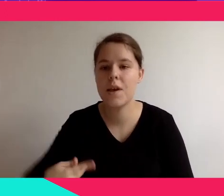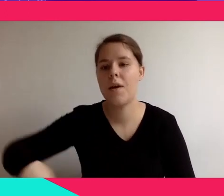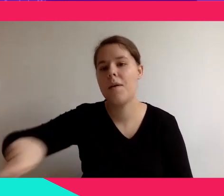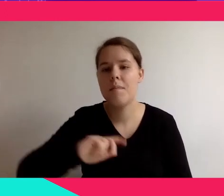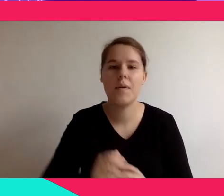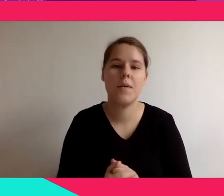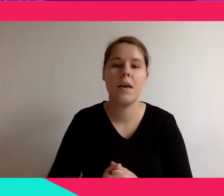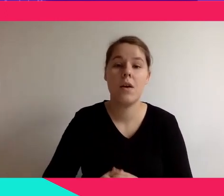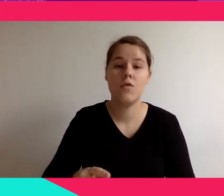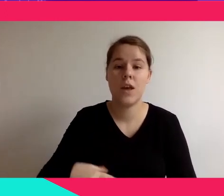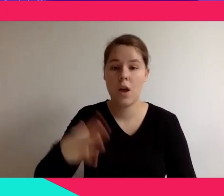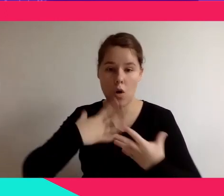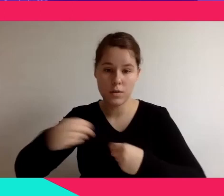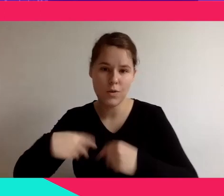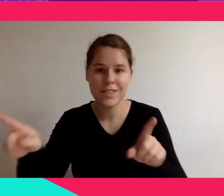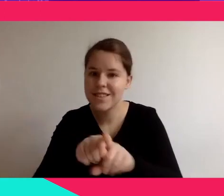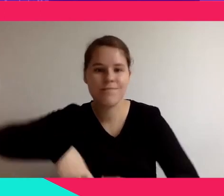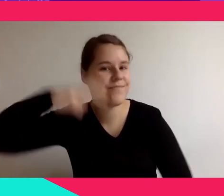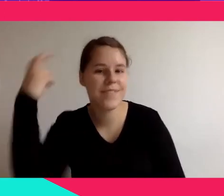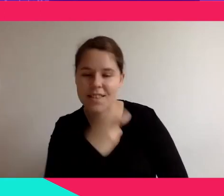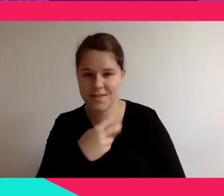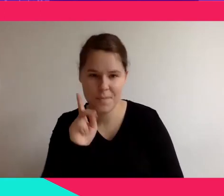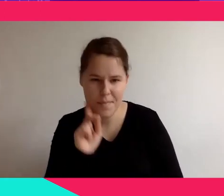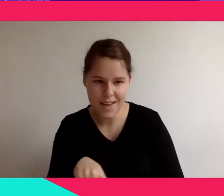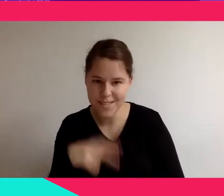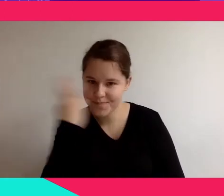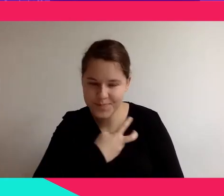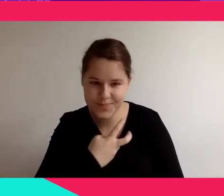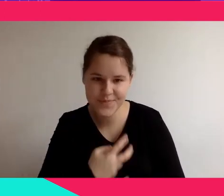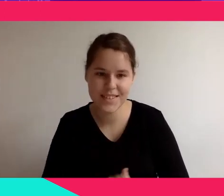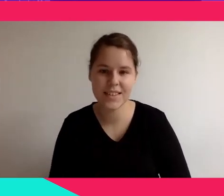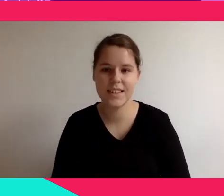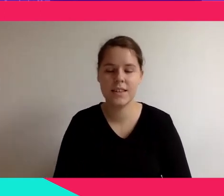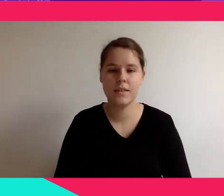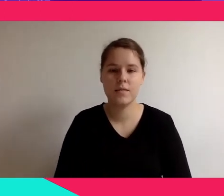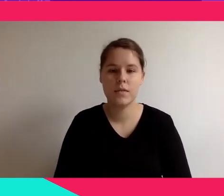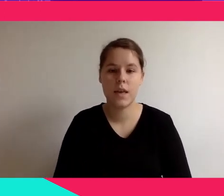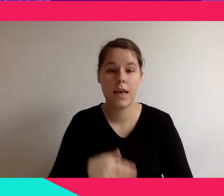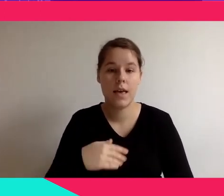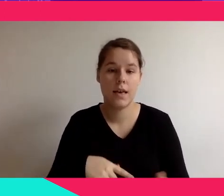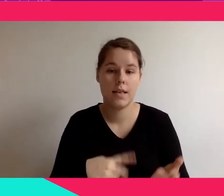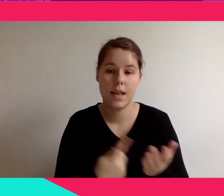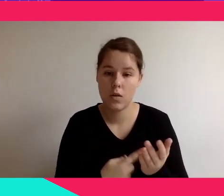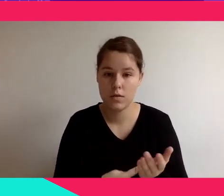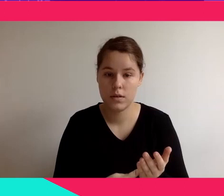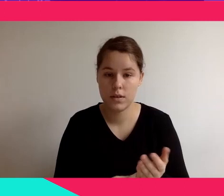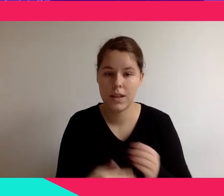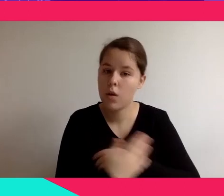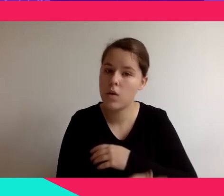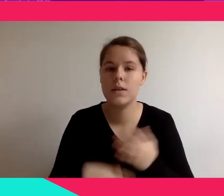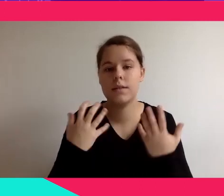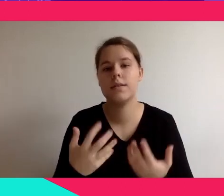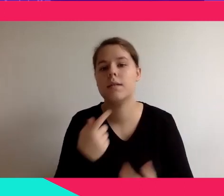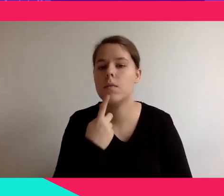to talk about is also a long-standing community that we've had at SMK since 2006. It's